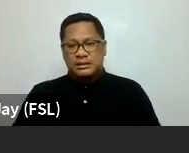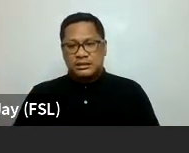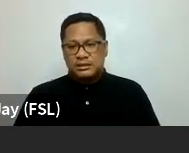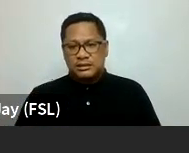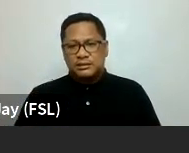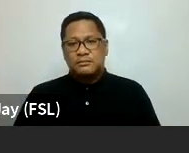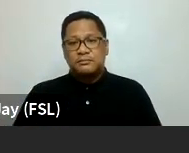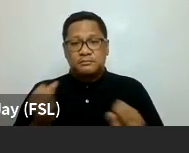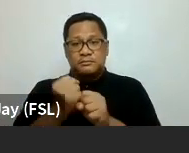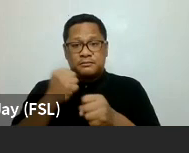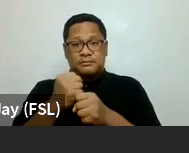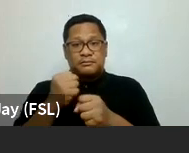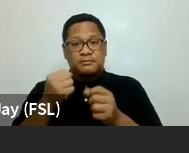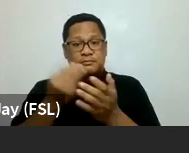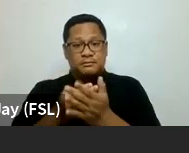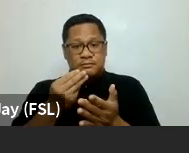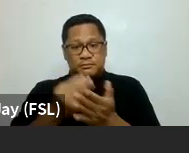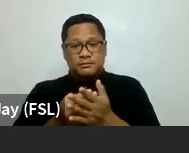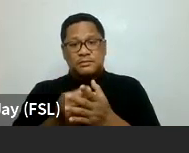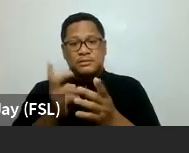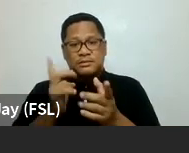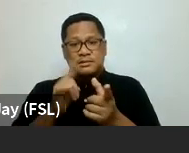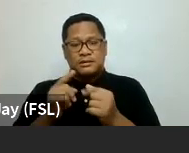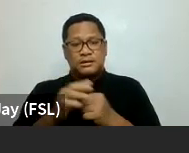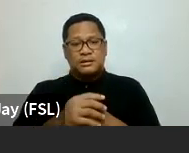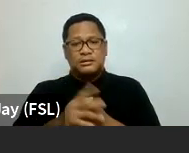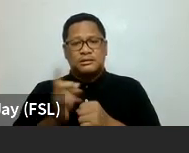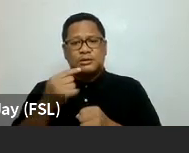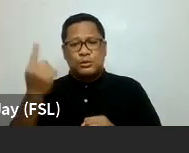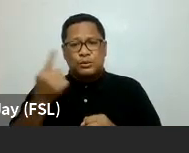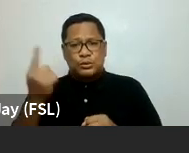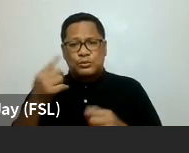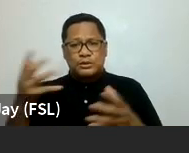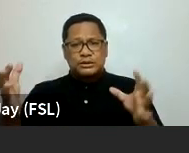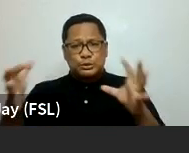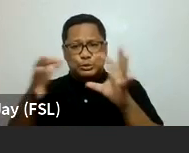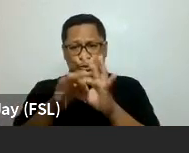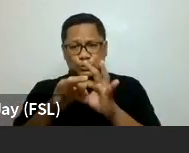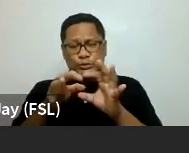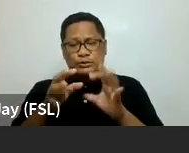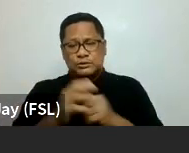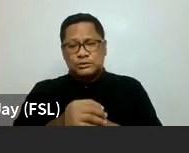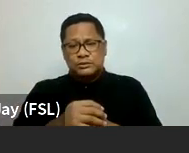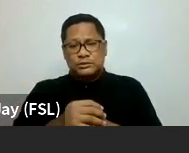making money and making meaning should always come together.